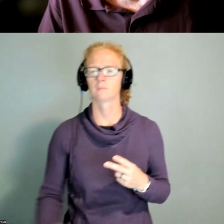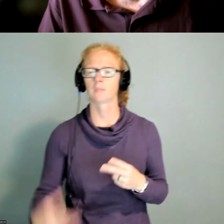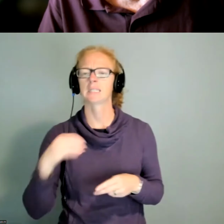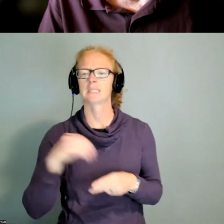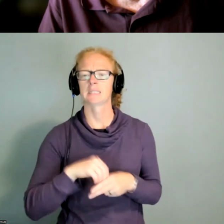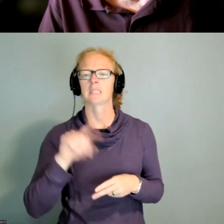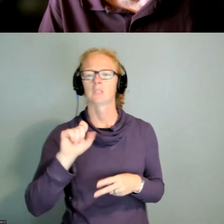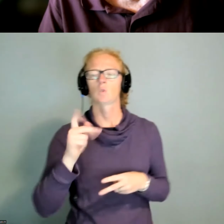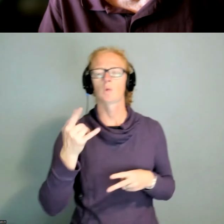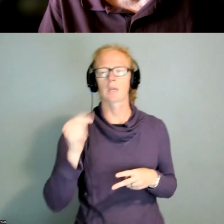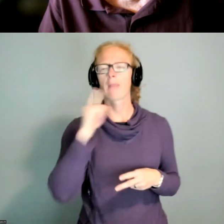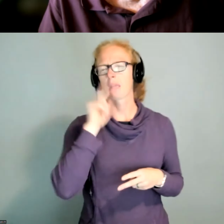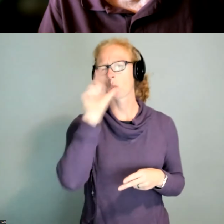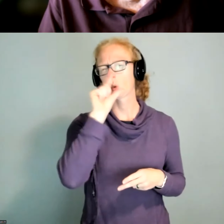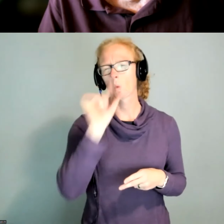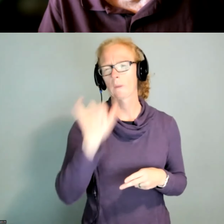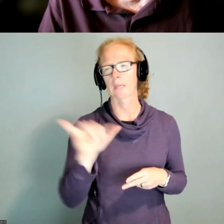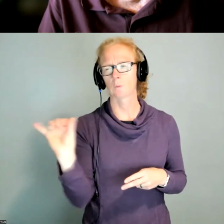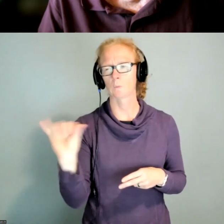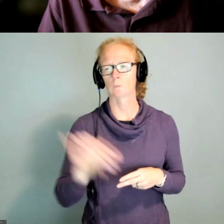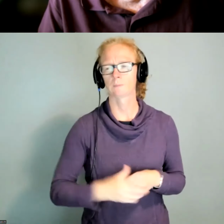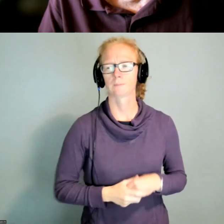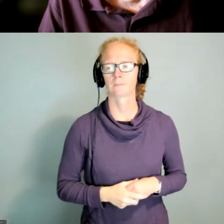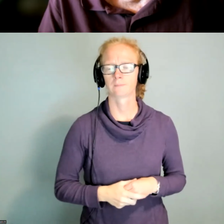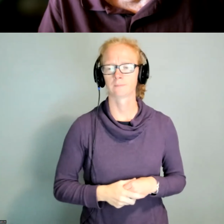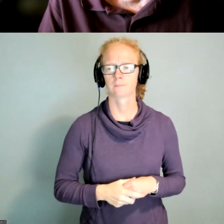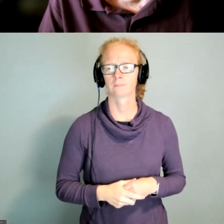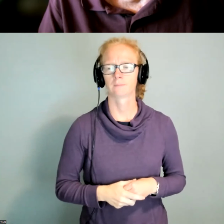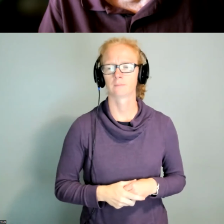toolkit, but you could probably Google them again.